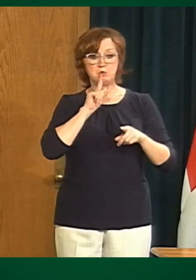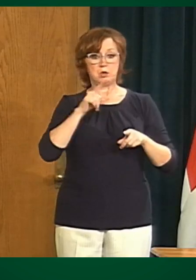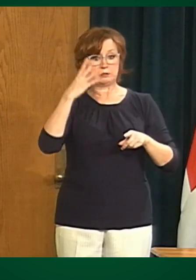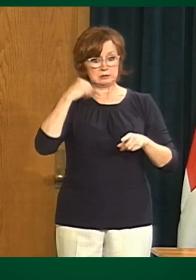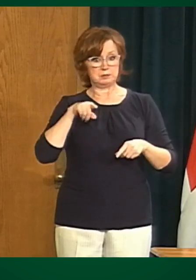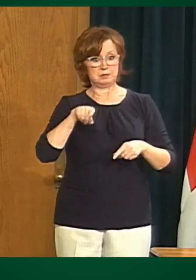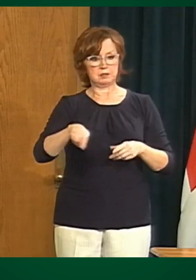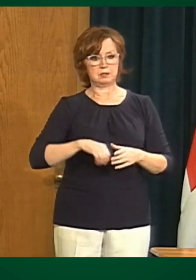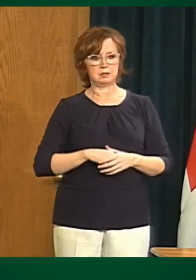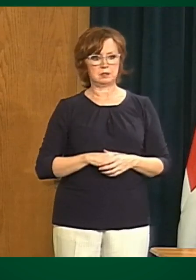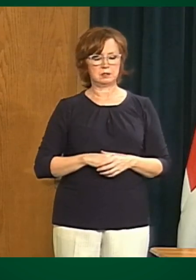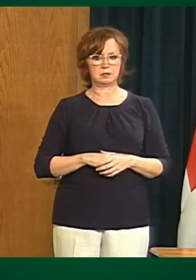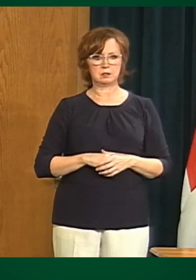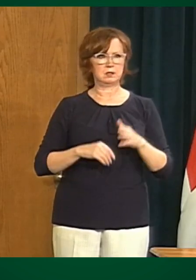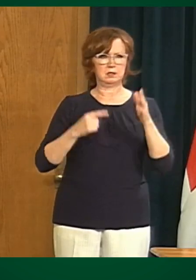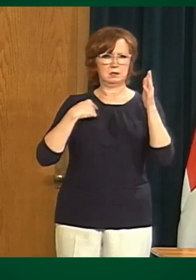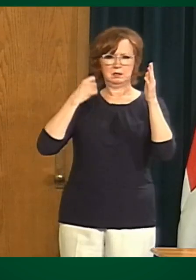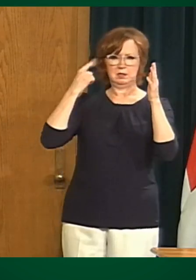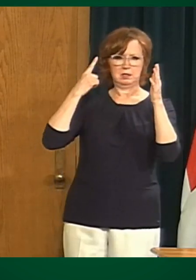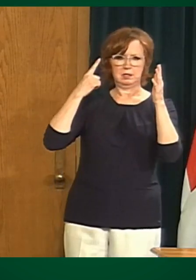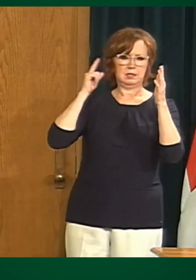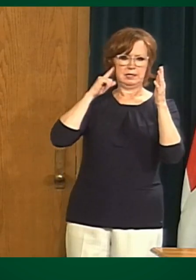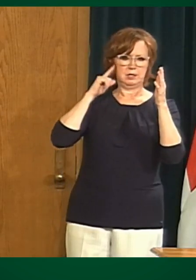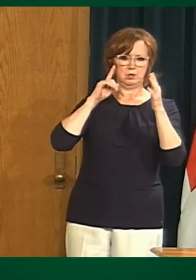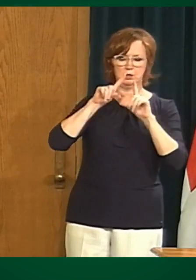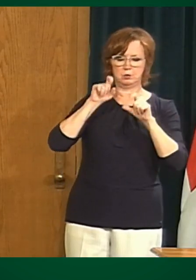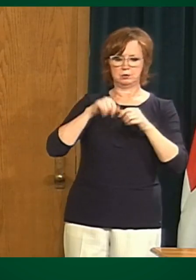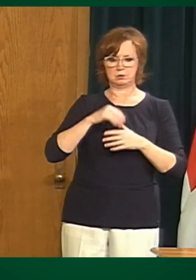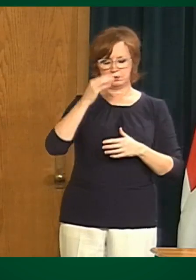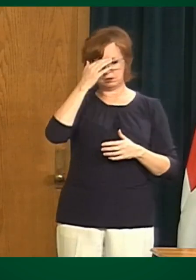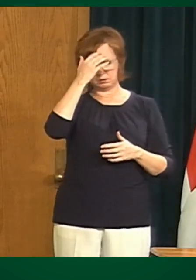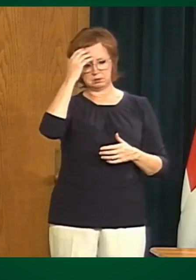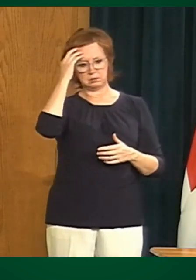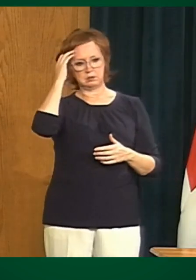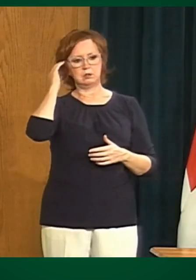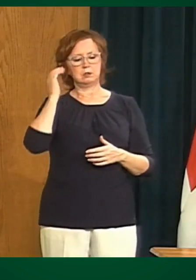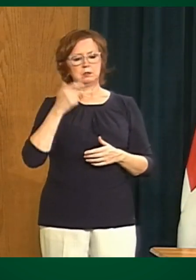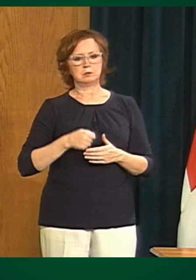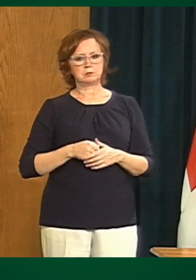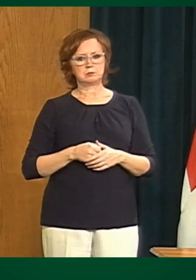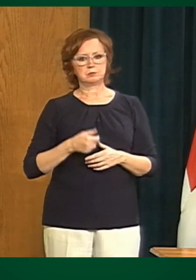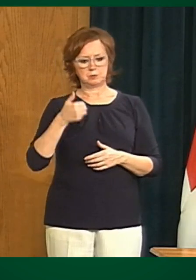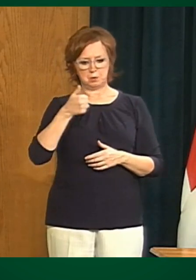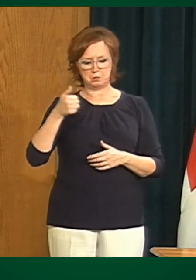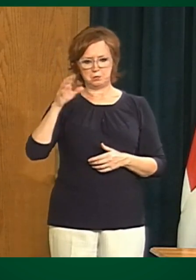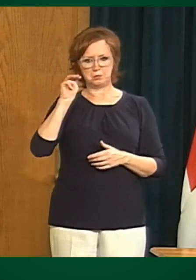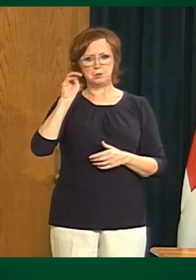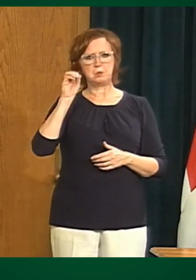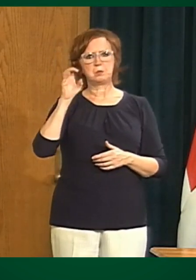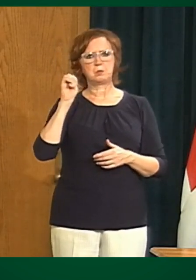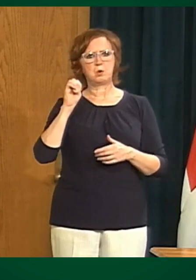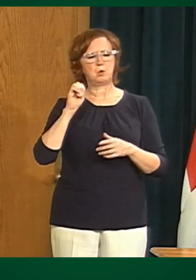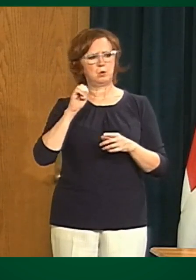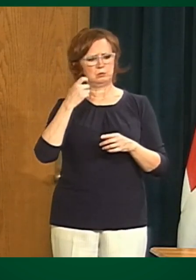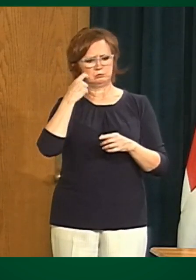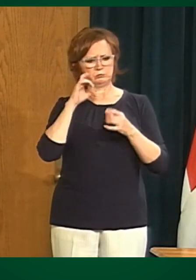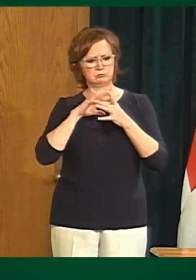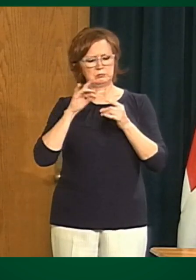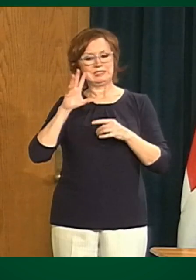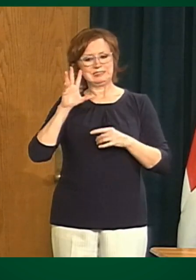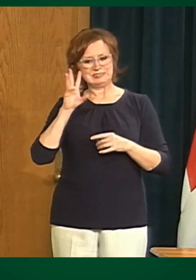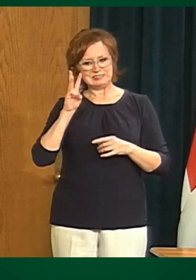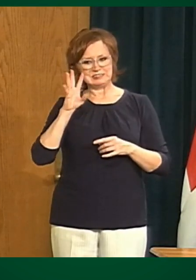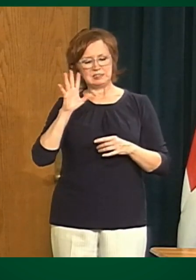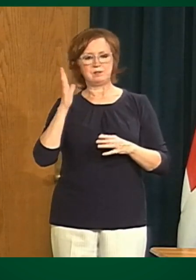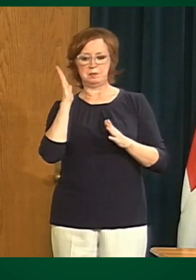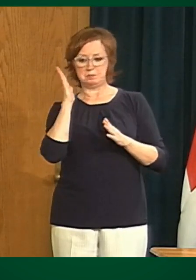Sorry, can you clarify again? The 65? Yeah, the Premier said there were 65 beds or 65 available units that